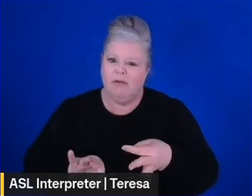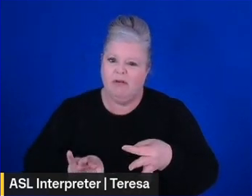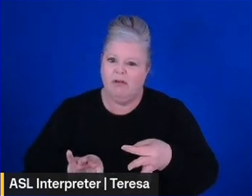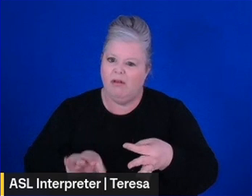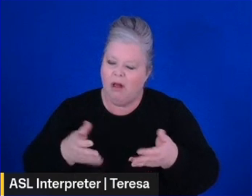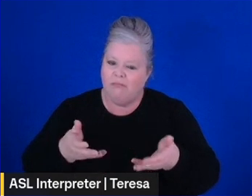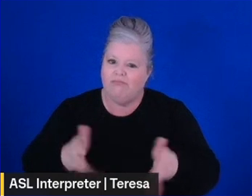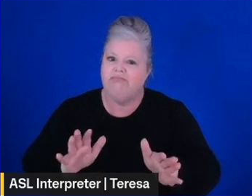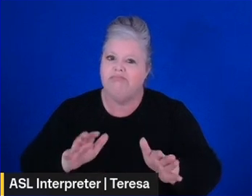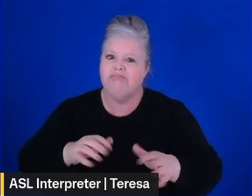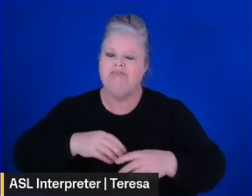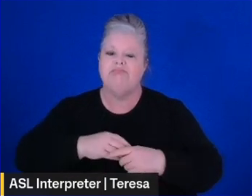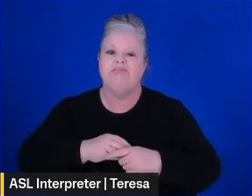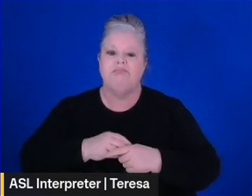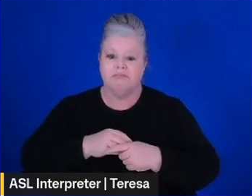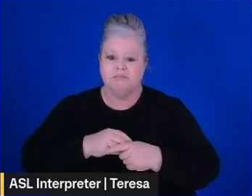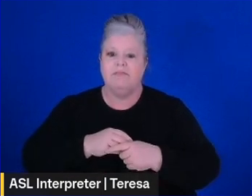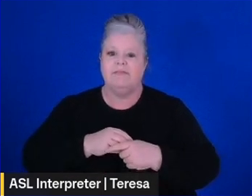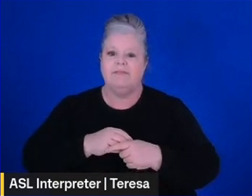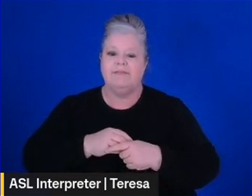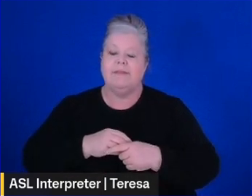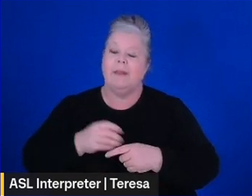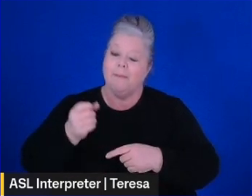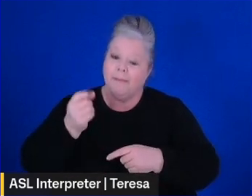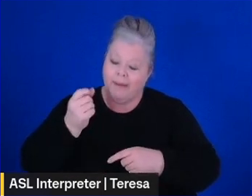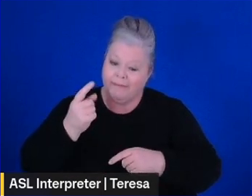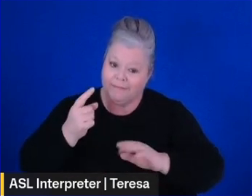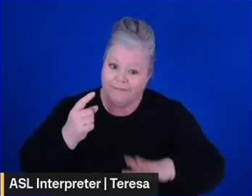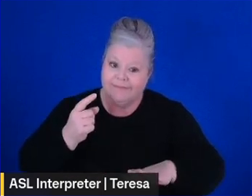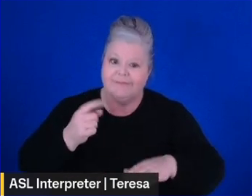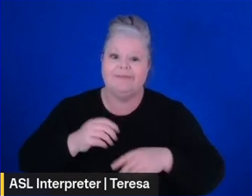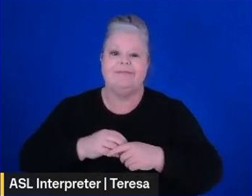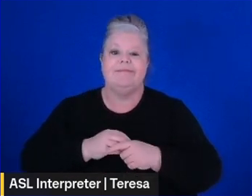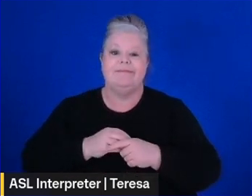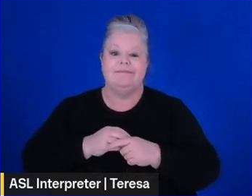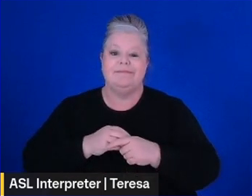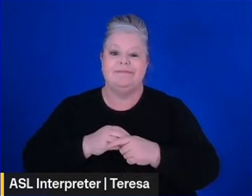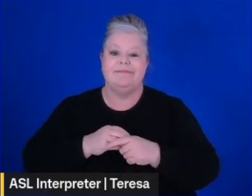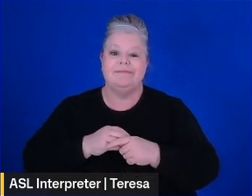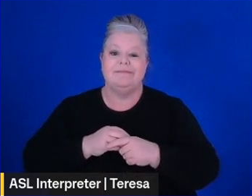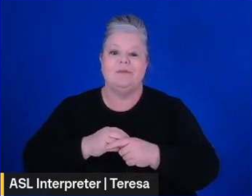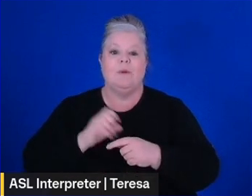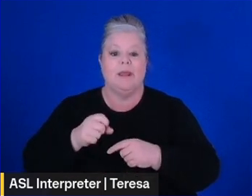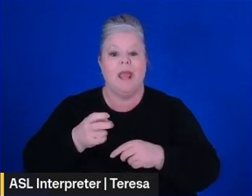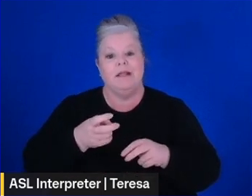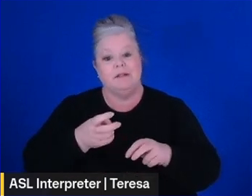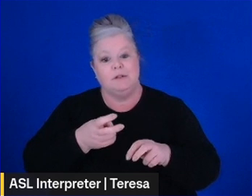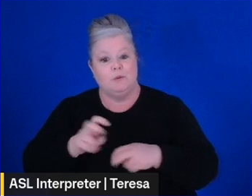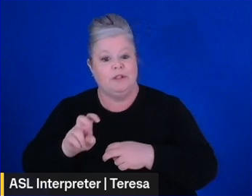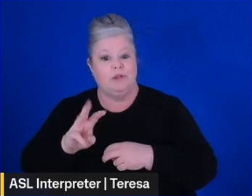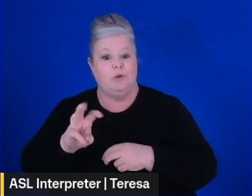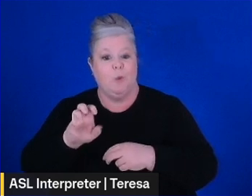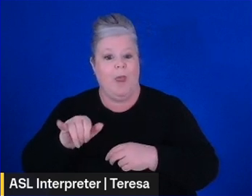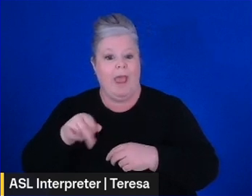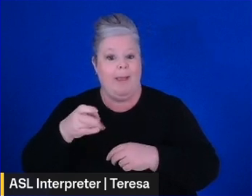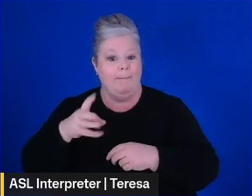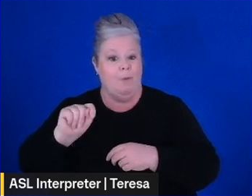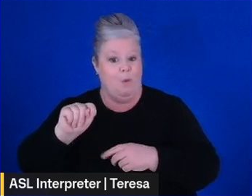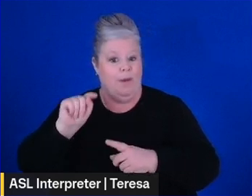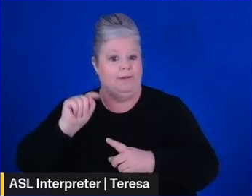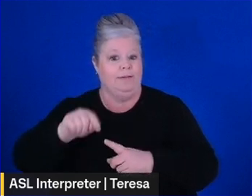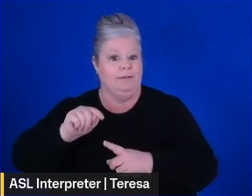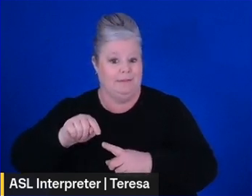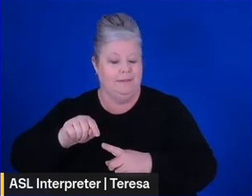Okay. That being said, now we can switch to Waypoint. So Waypoint is accessible from